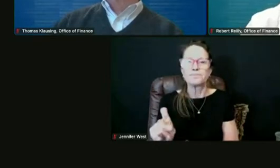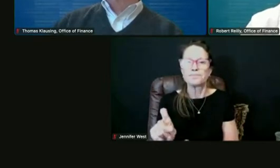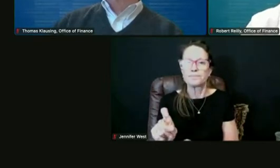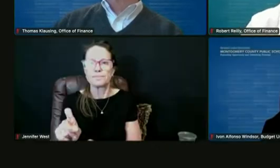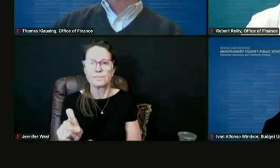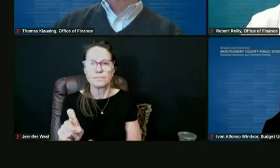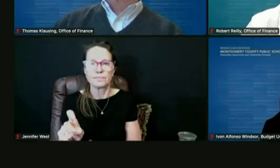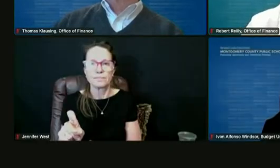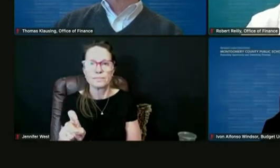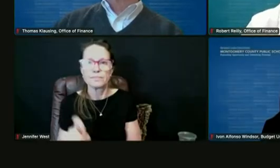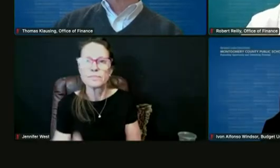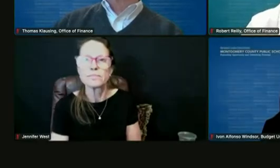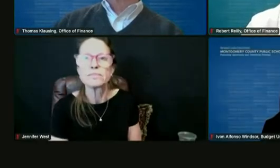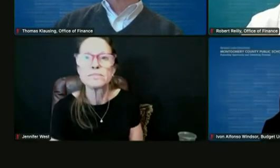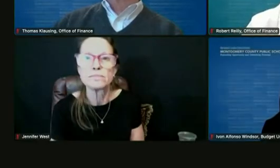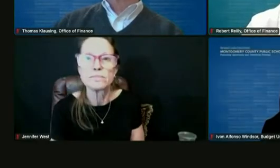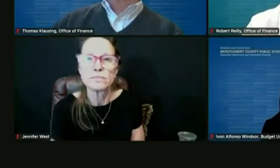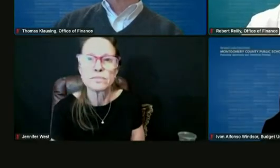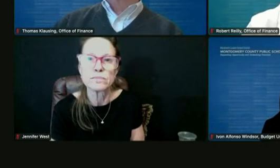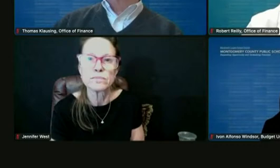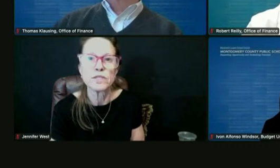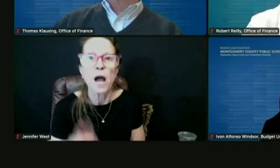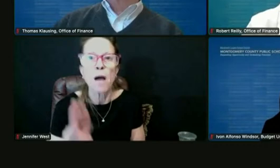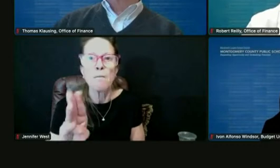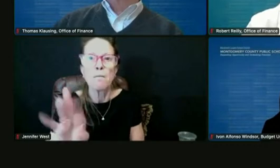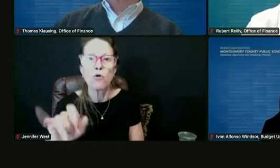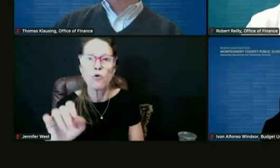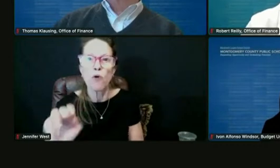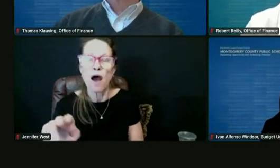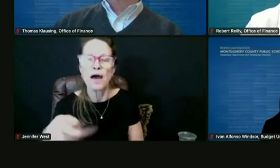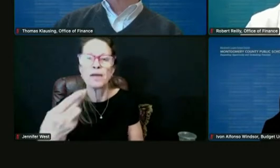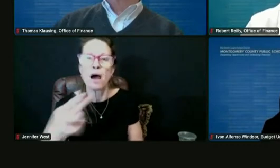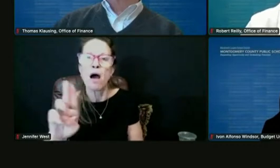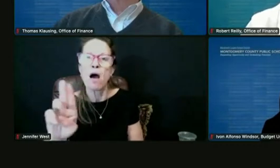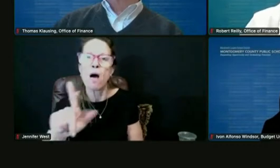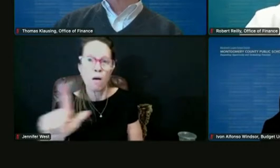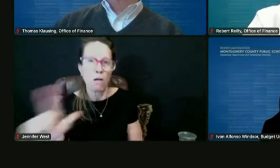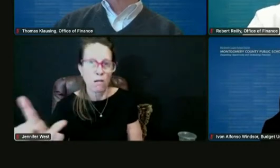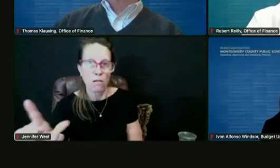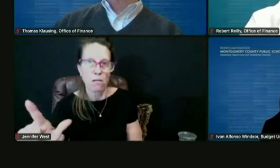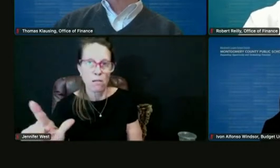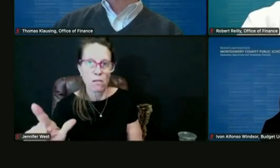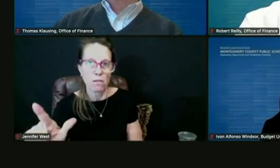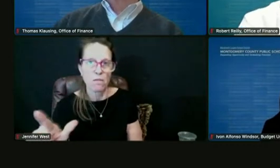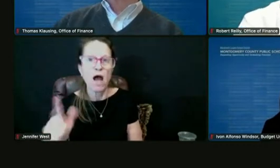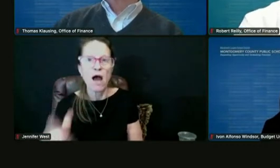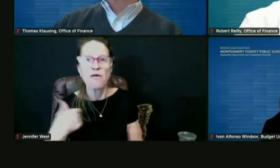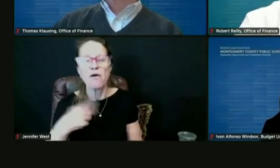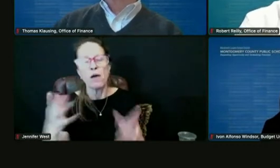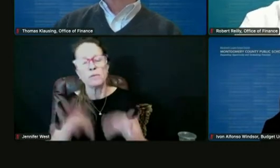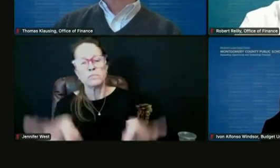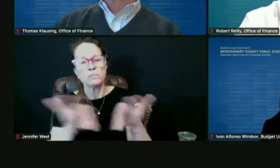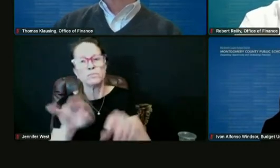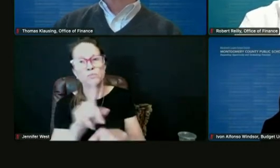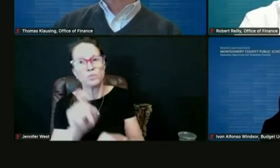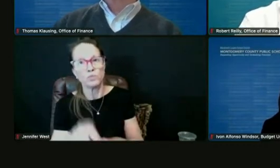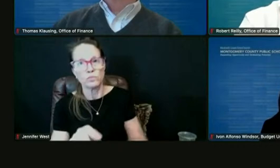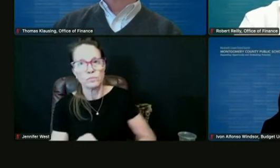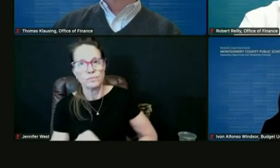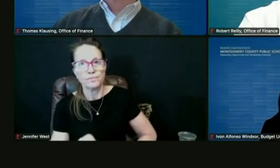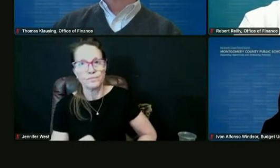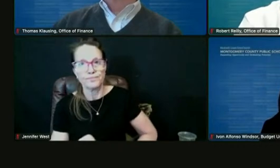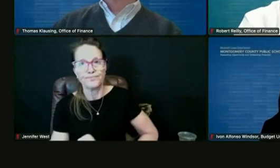Great, so I'll get started and then let Dr. Murphy add in as well. So very important question. Obviously, you